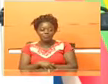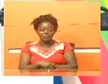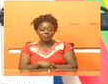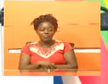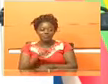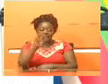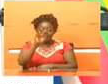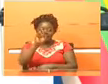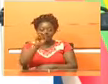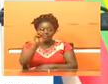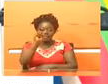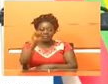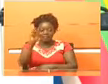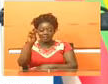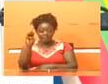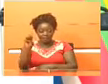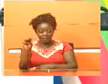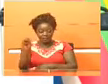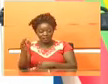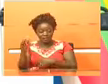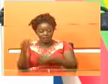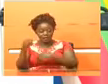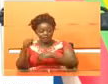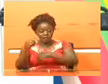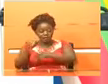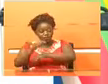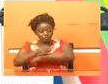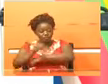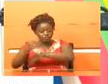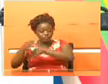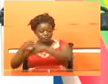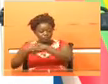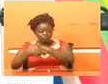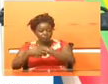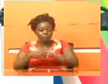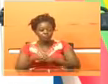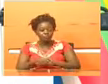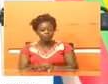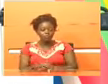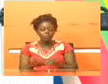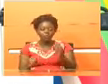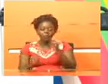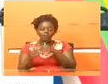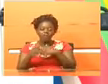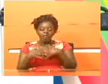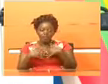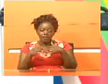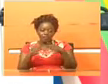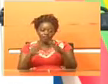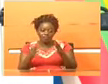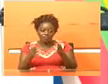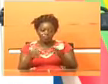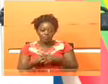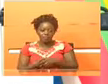8 a.m., school should close. The ones, all the schools that had been open,